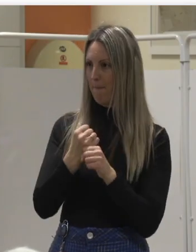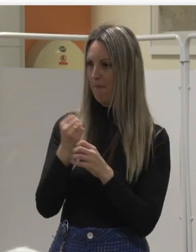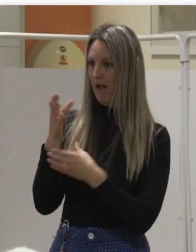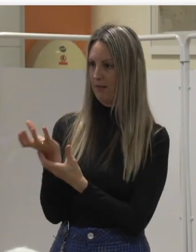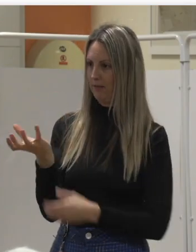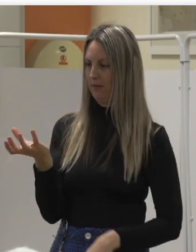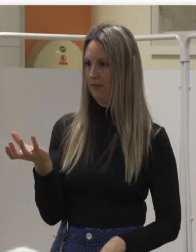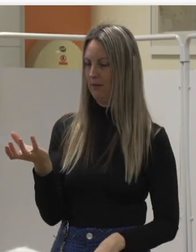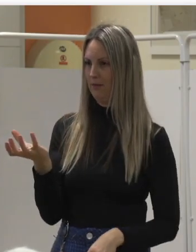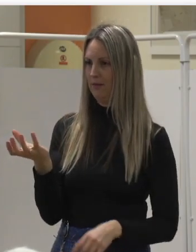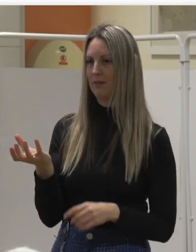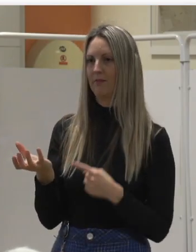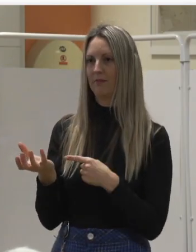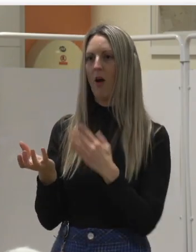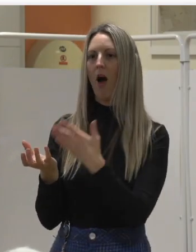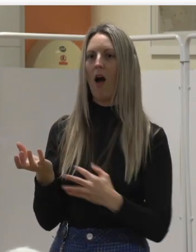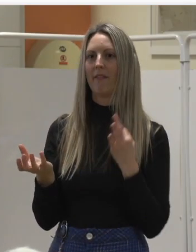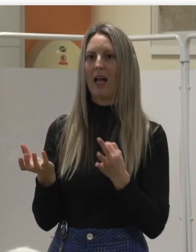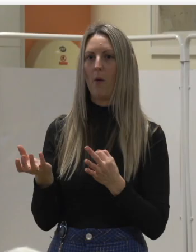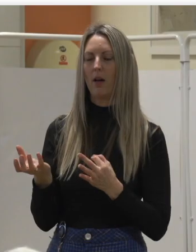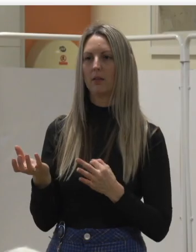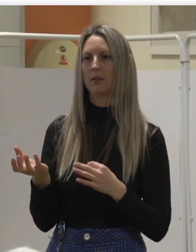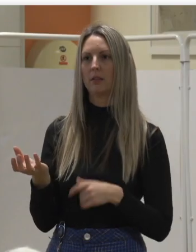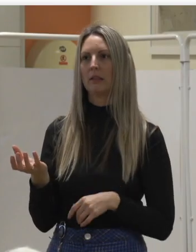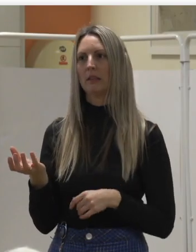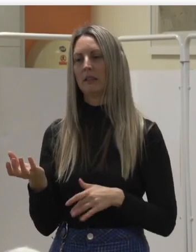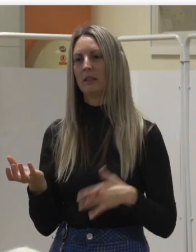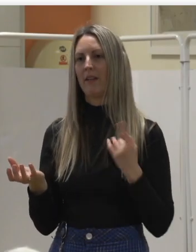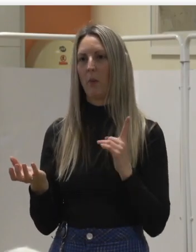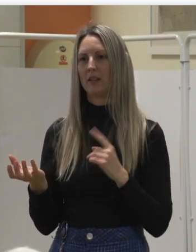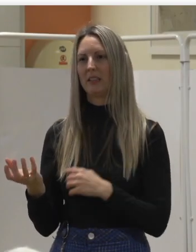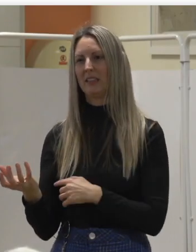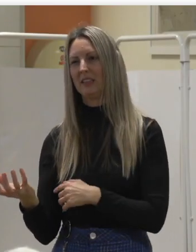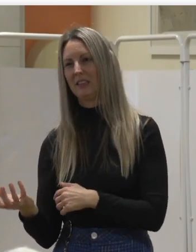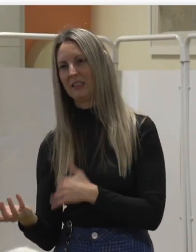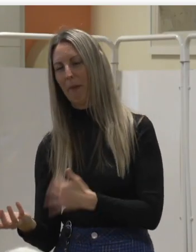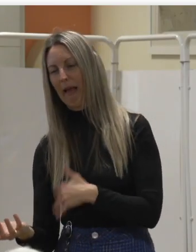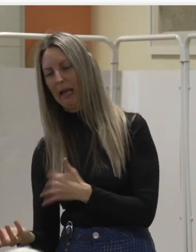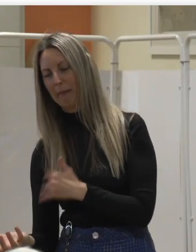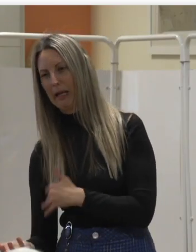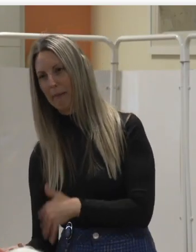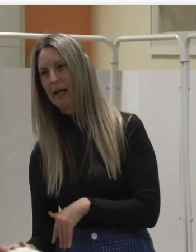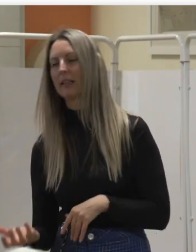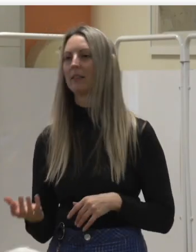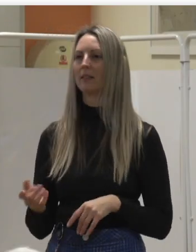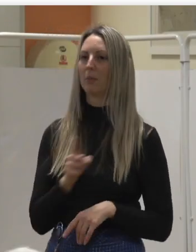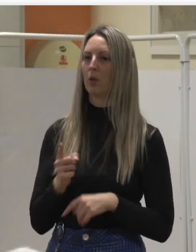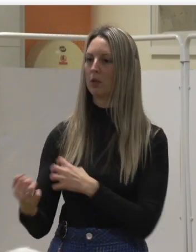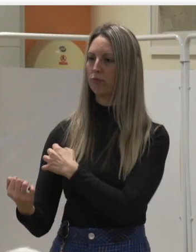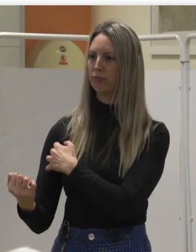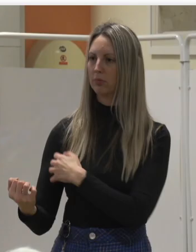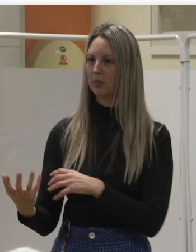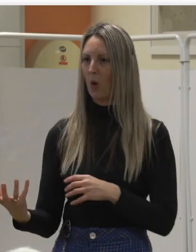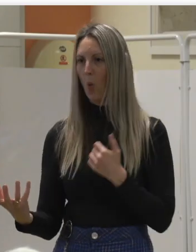experience? So your whole arm will start to pain. So just imagine if you have back pain and your muscles are tensed